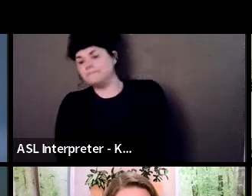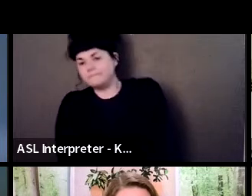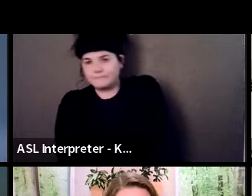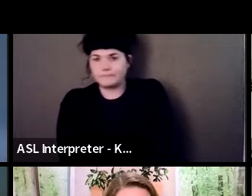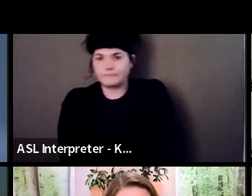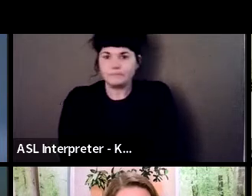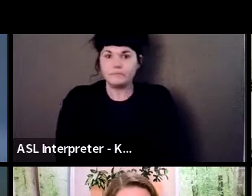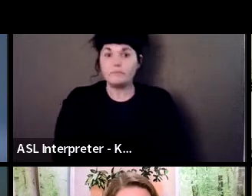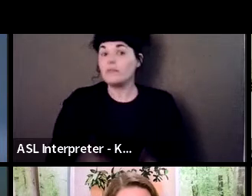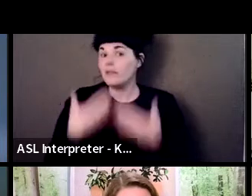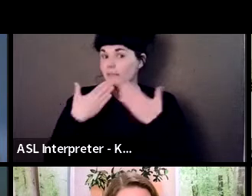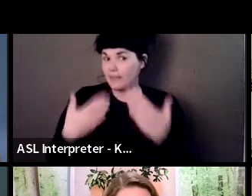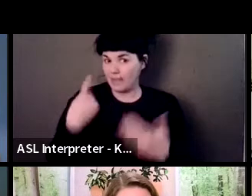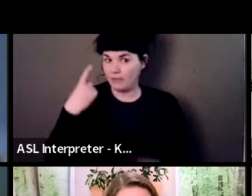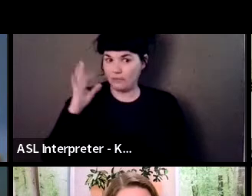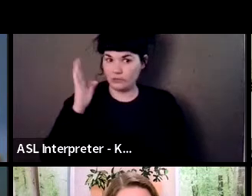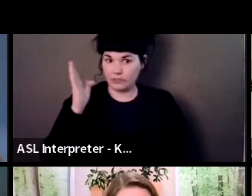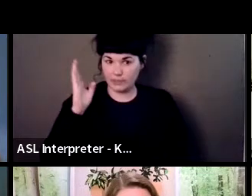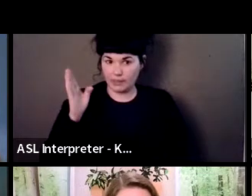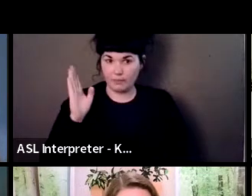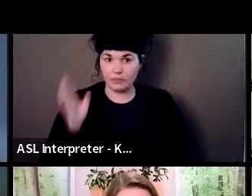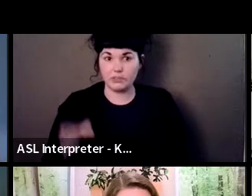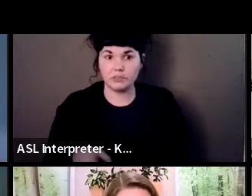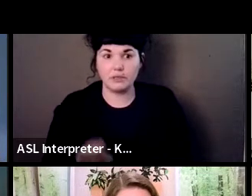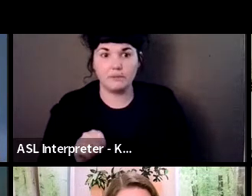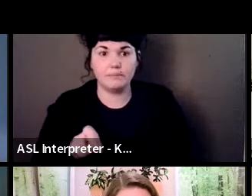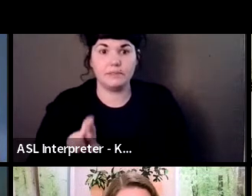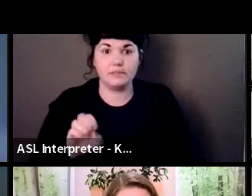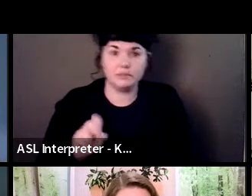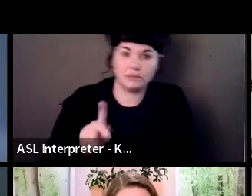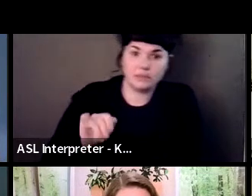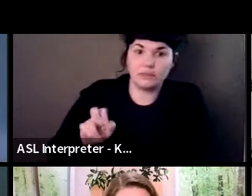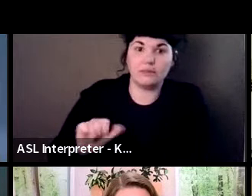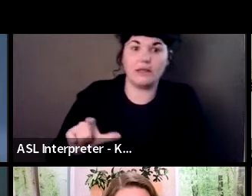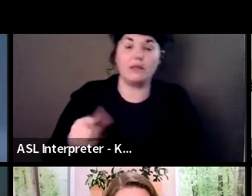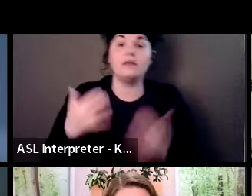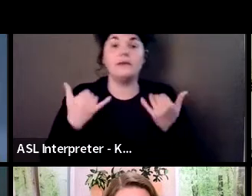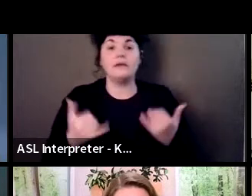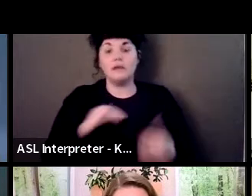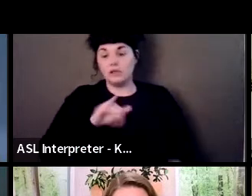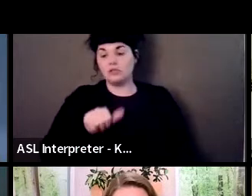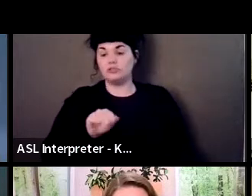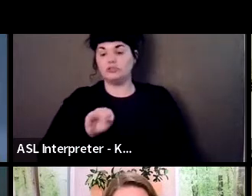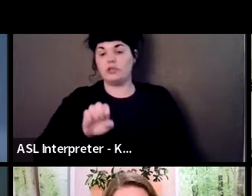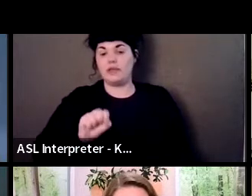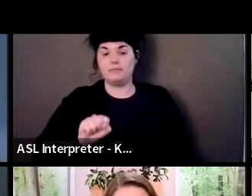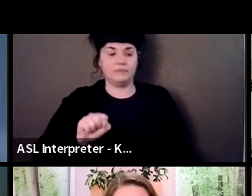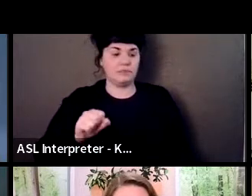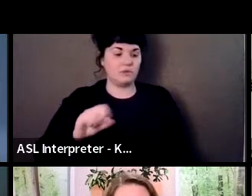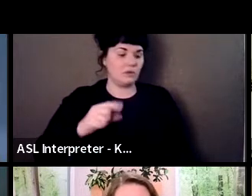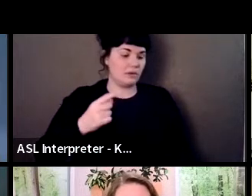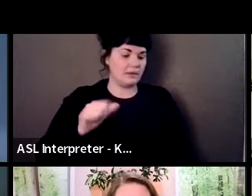thank you for addressing the commission, Mr. Scannell. Next in line is James Gallant.